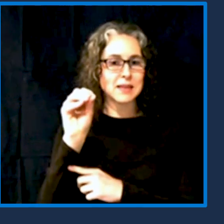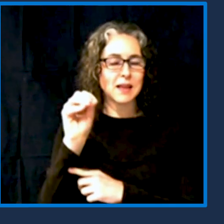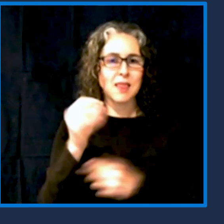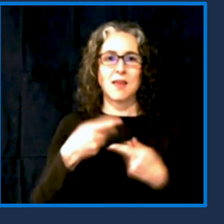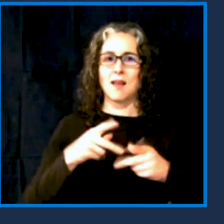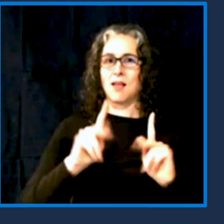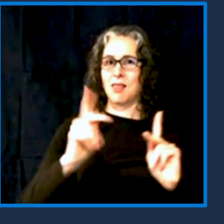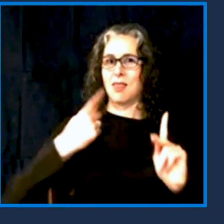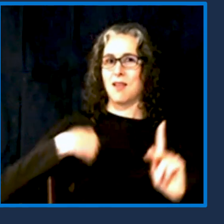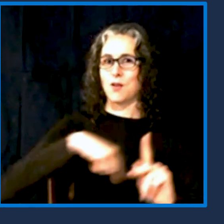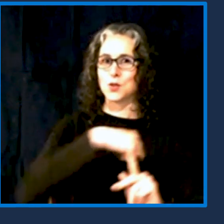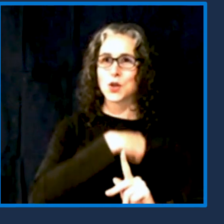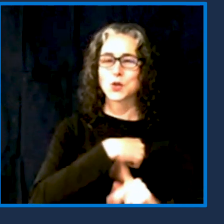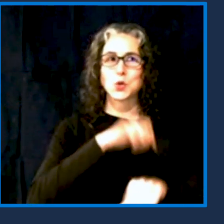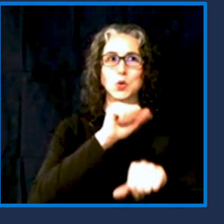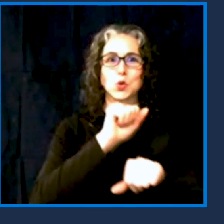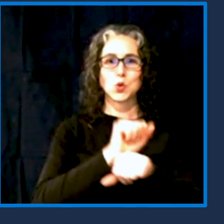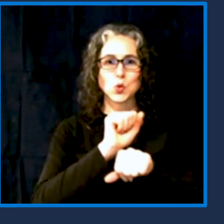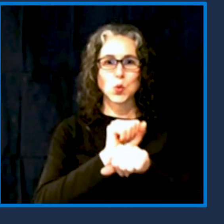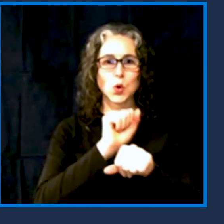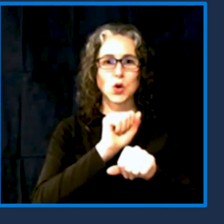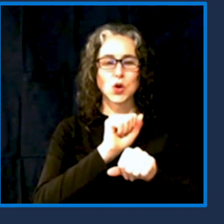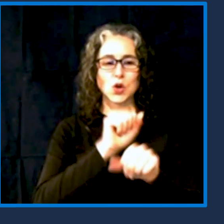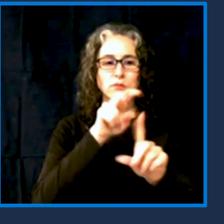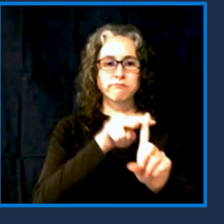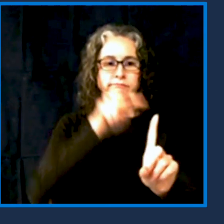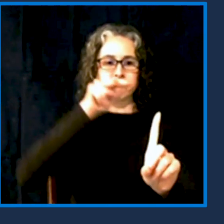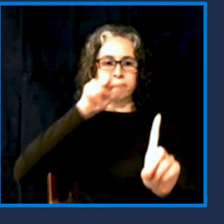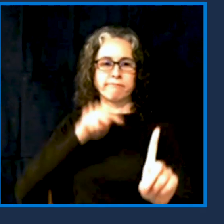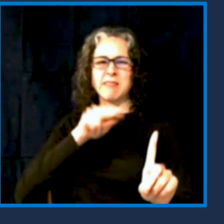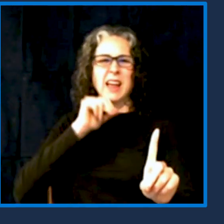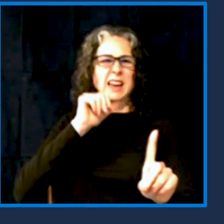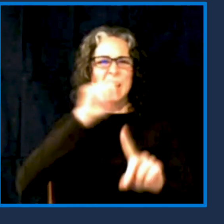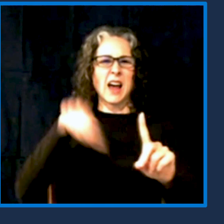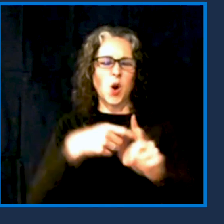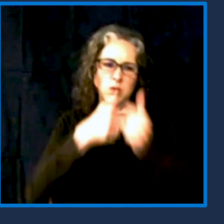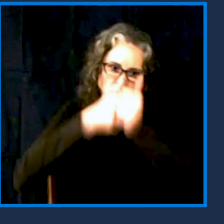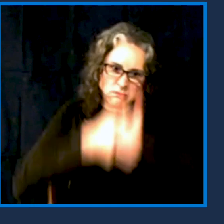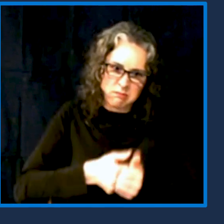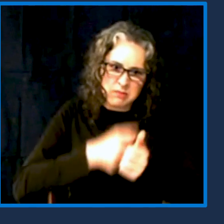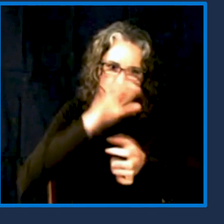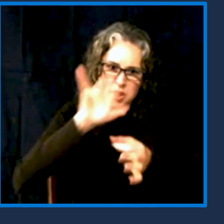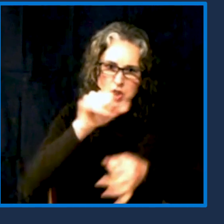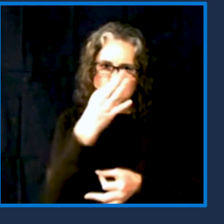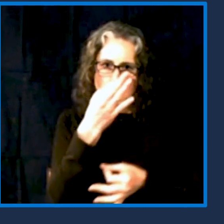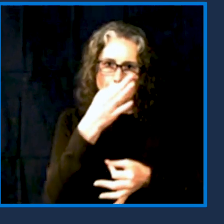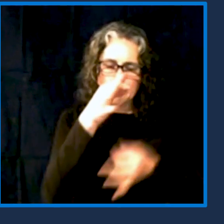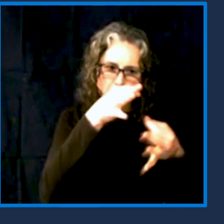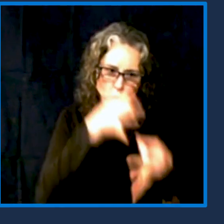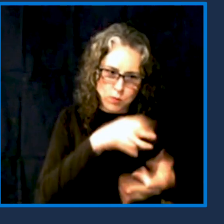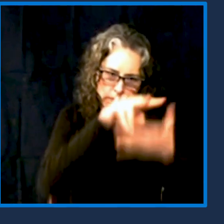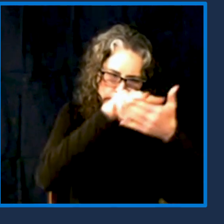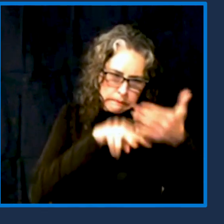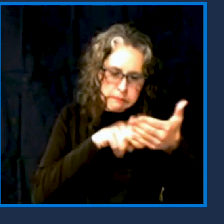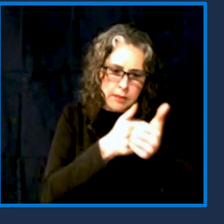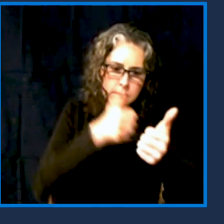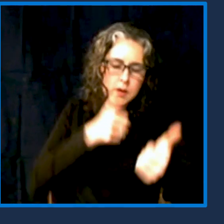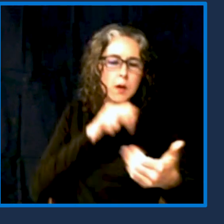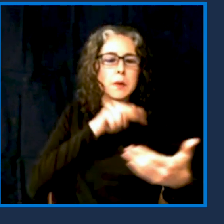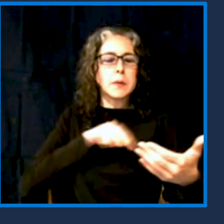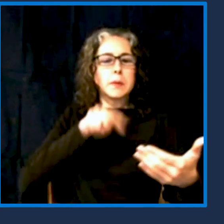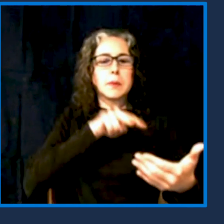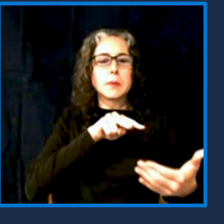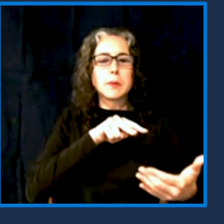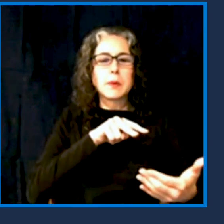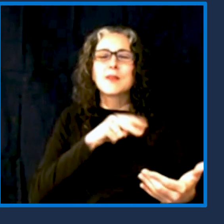allows us to work outside the scope of a written job description. And precisely that is why we continue